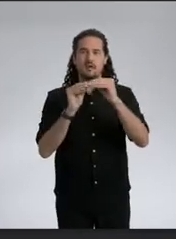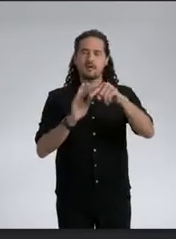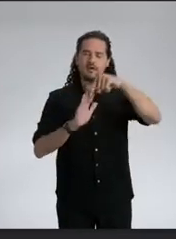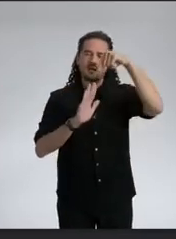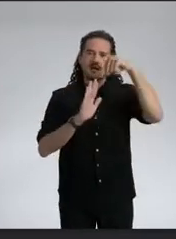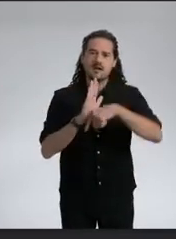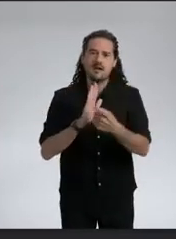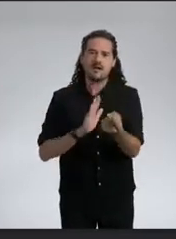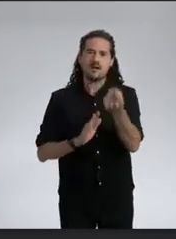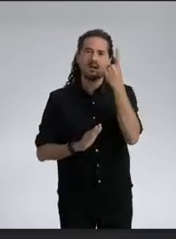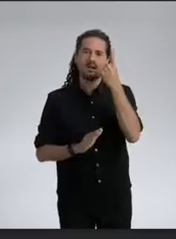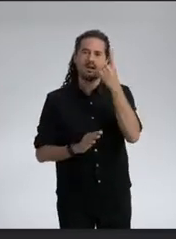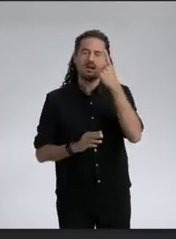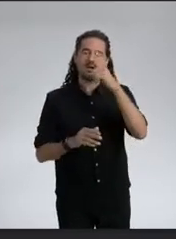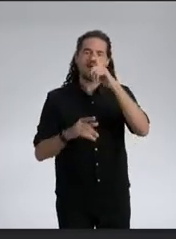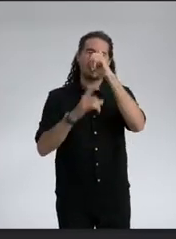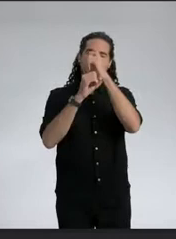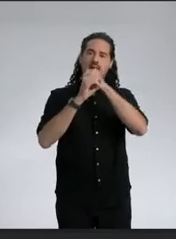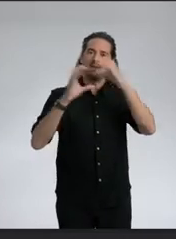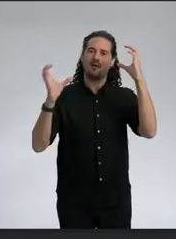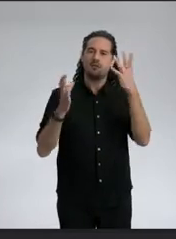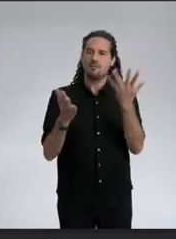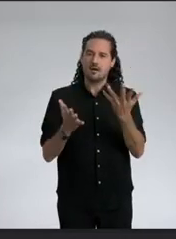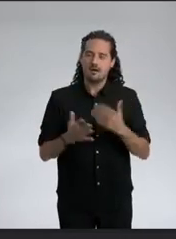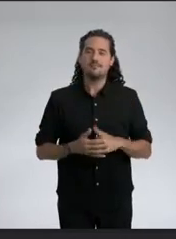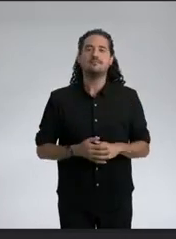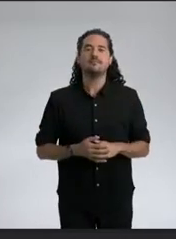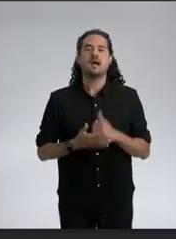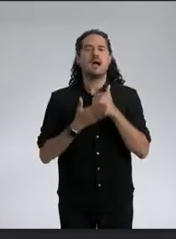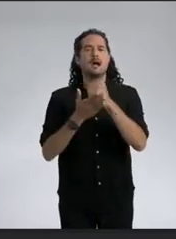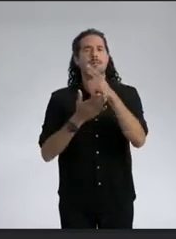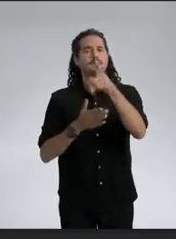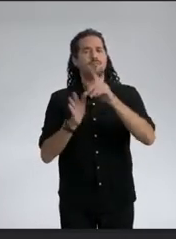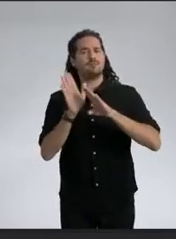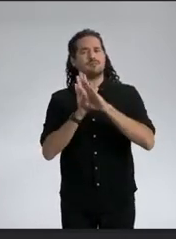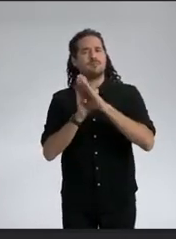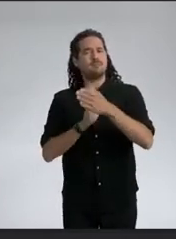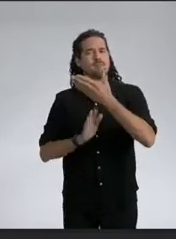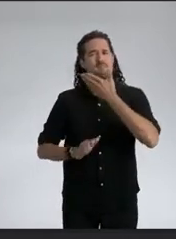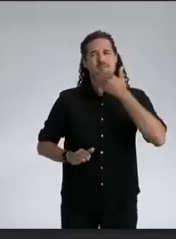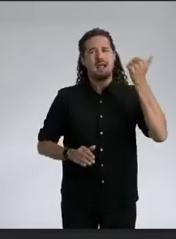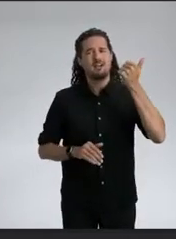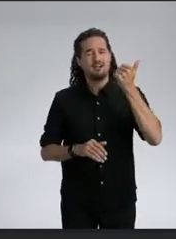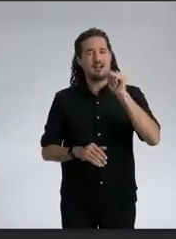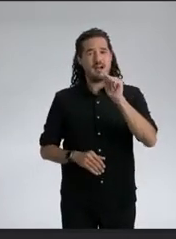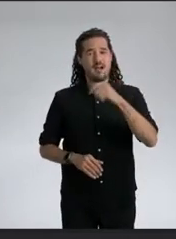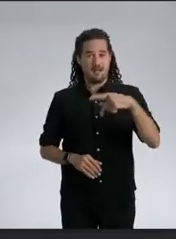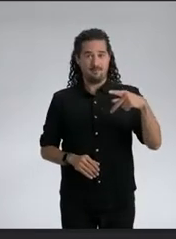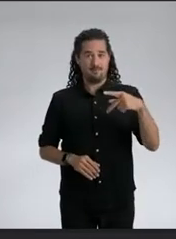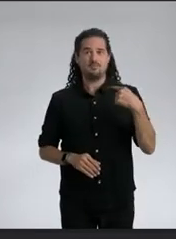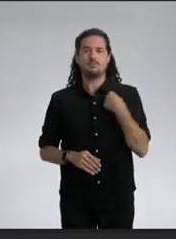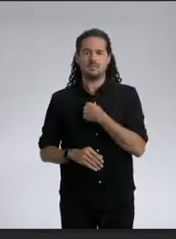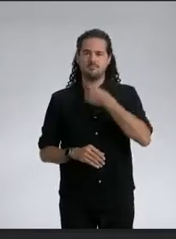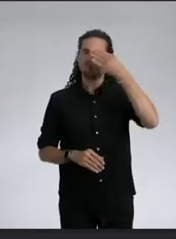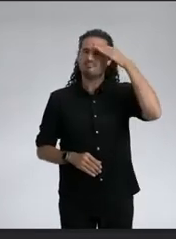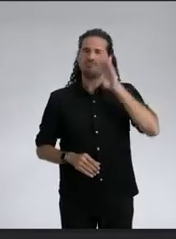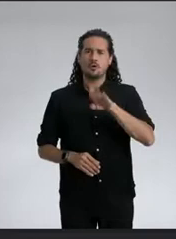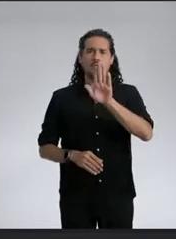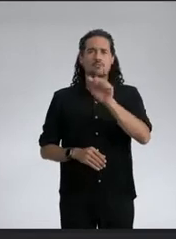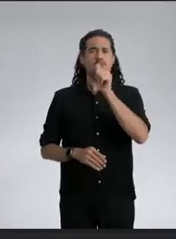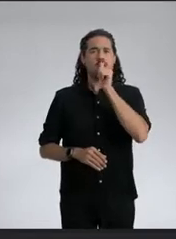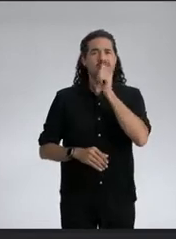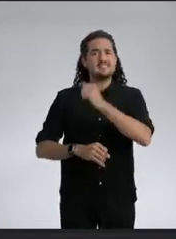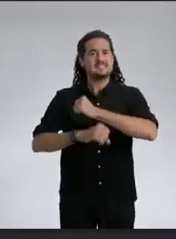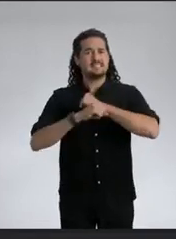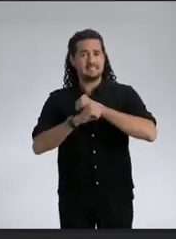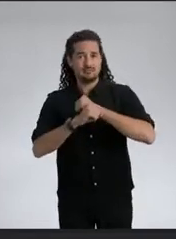deliver the next great version of your app. Xcode Cloud was built with your privacy and security in mind. Your data,